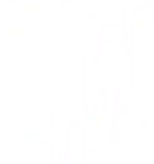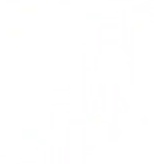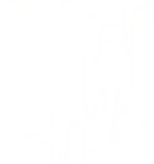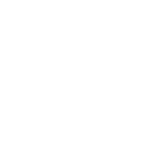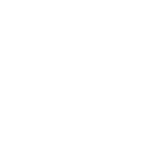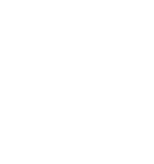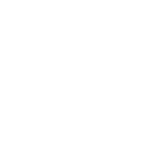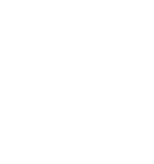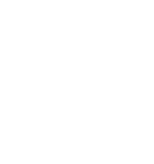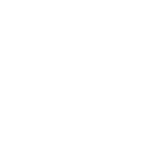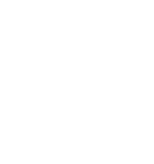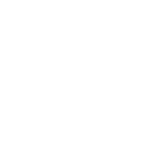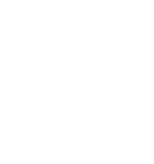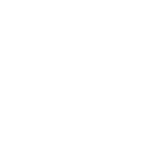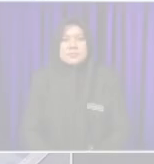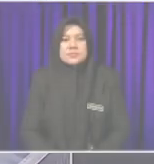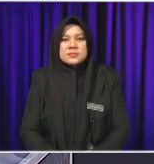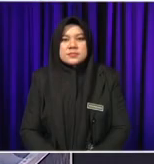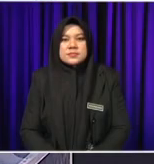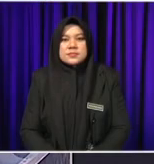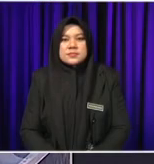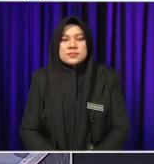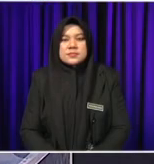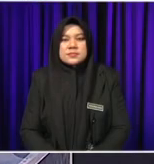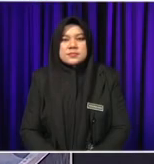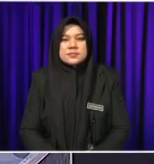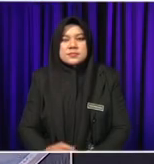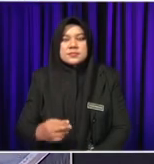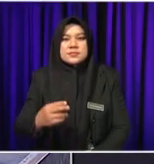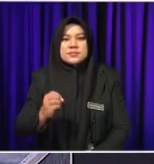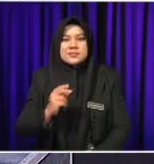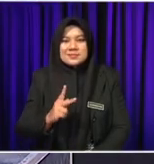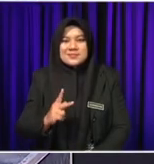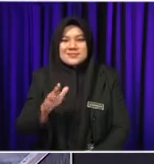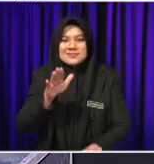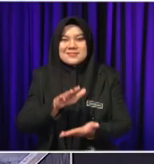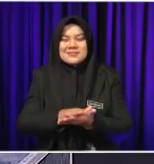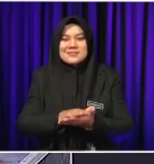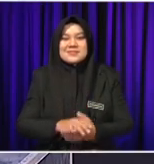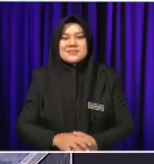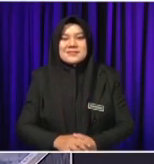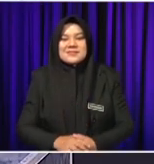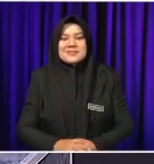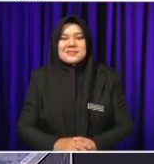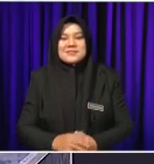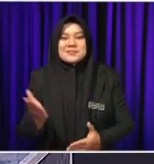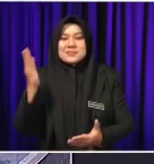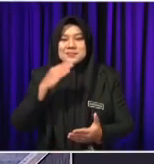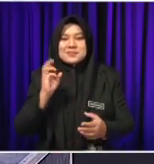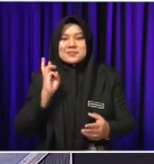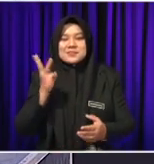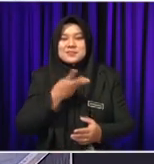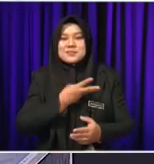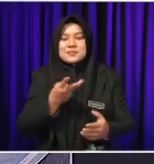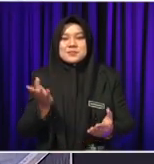TV KPM. Press the buzzer. All right. Class is in session. We're back with